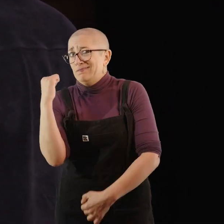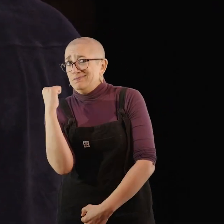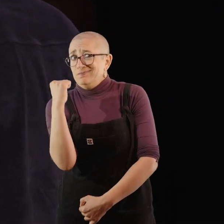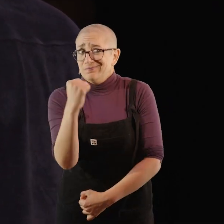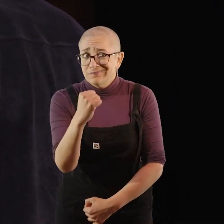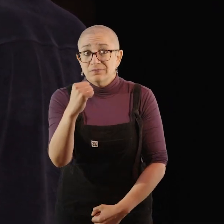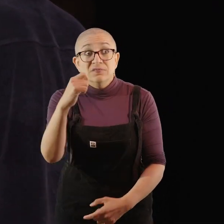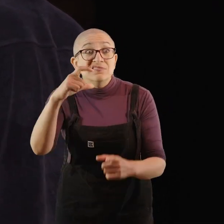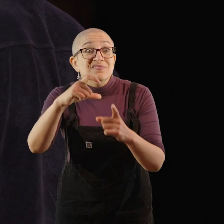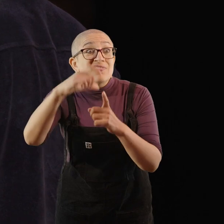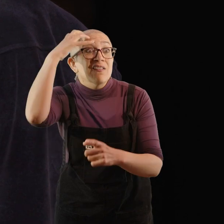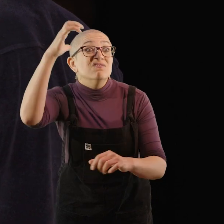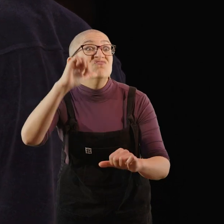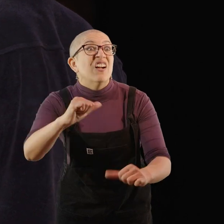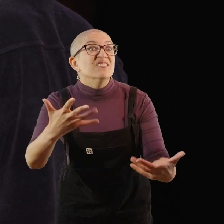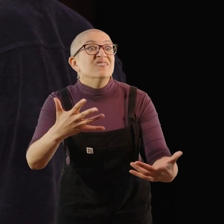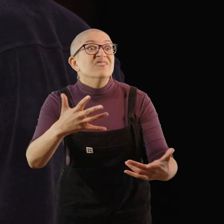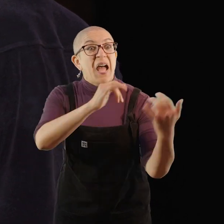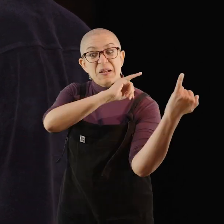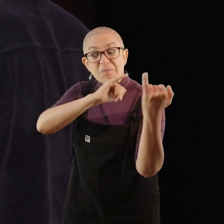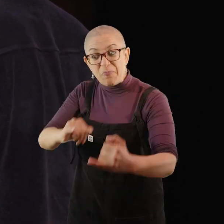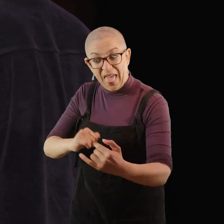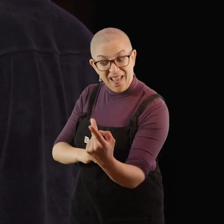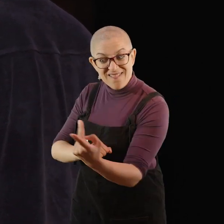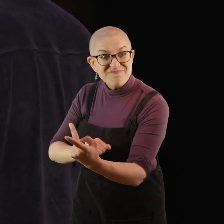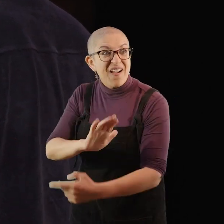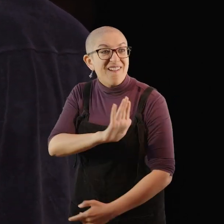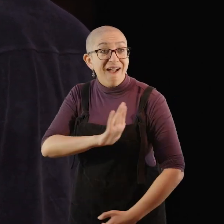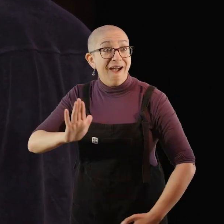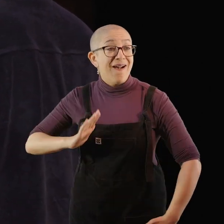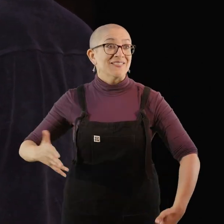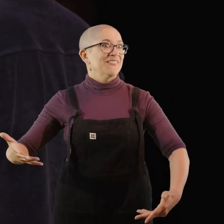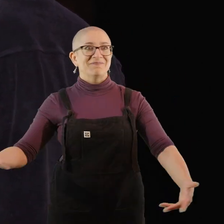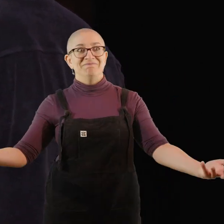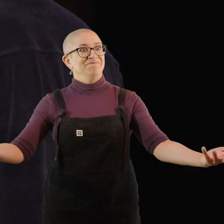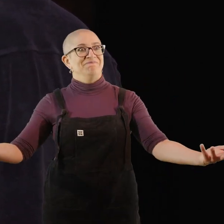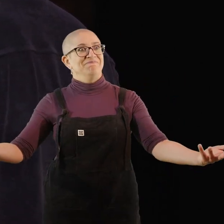What not put upon her spongy officers who shall bear the guilt of our great quill?